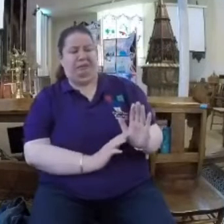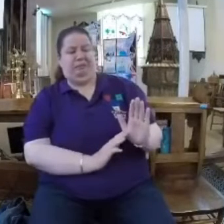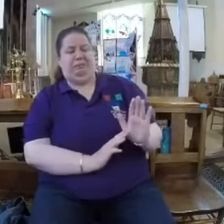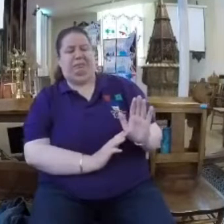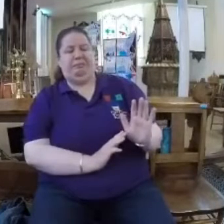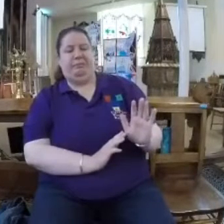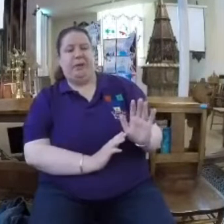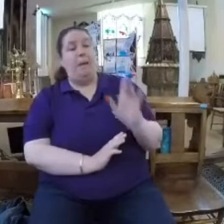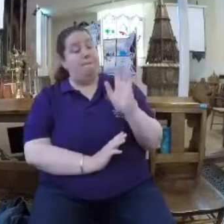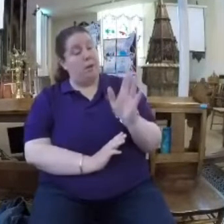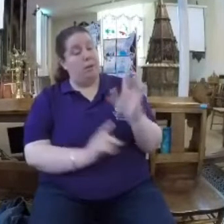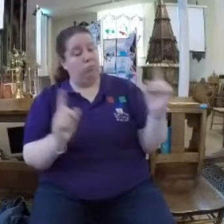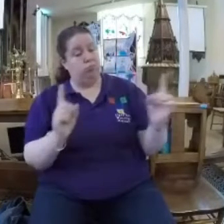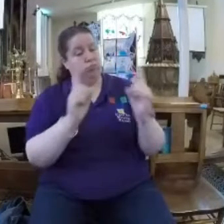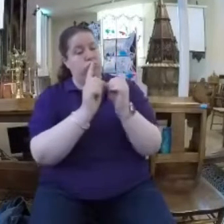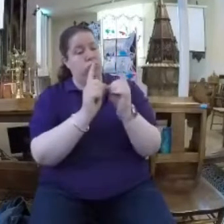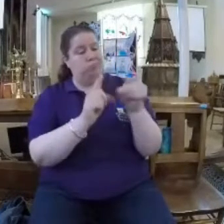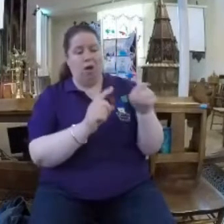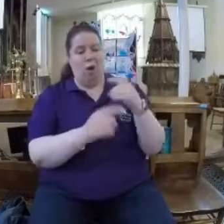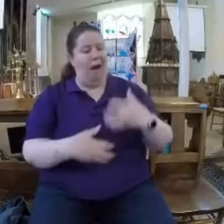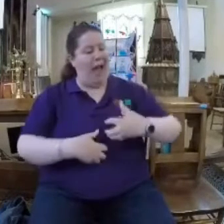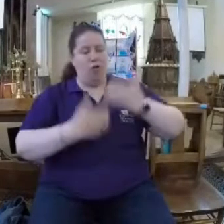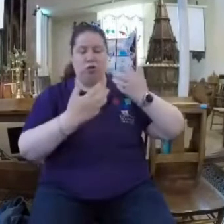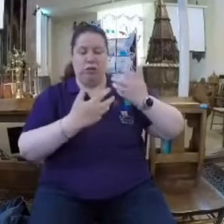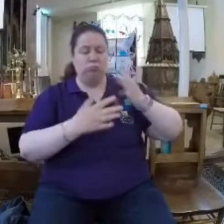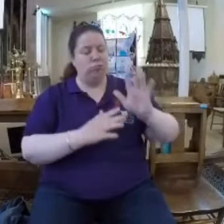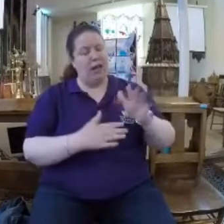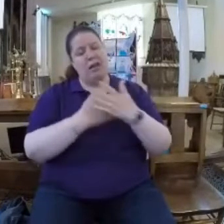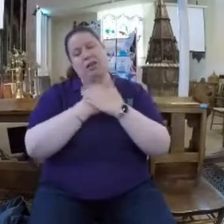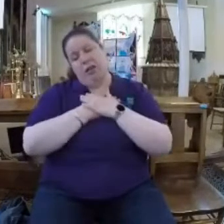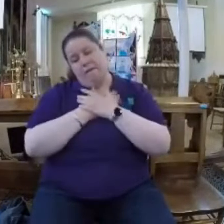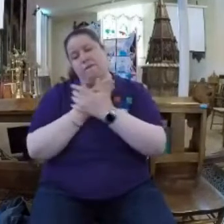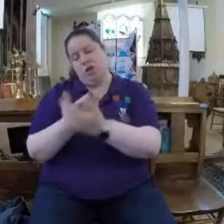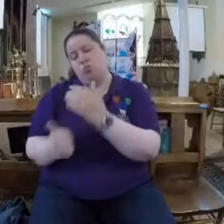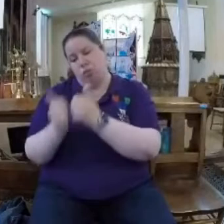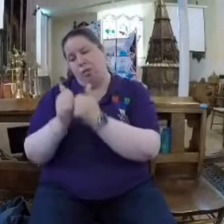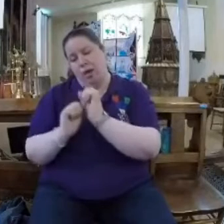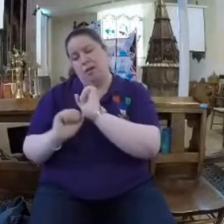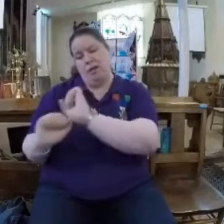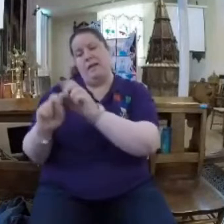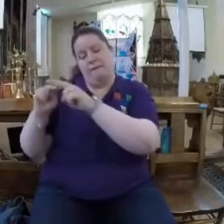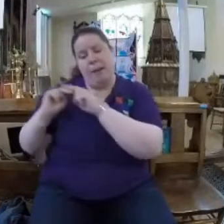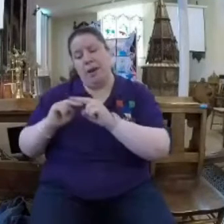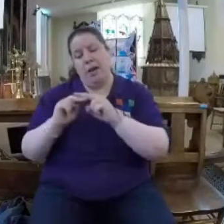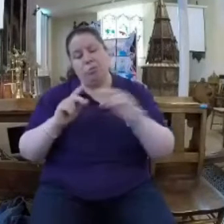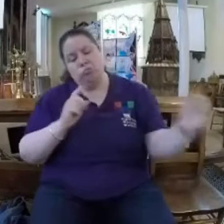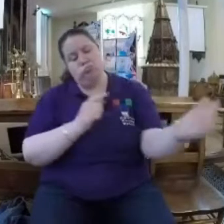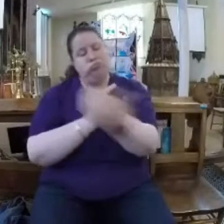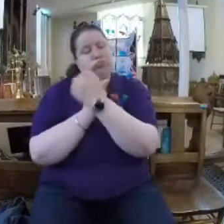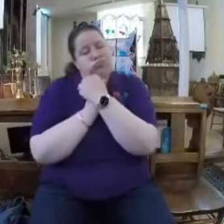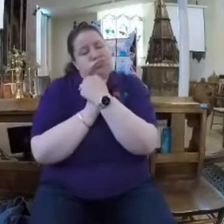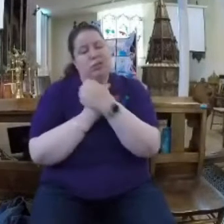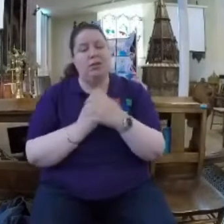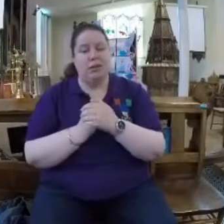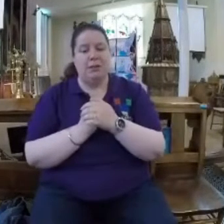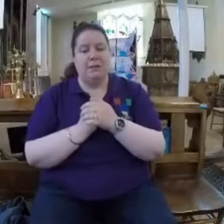when the two are reunited, Esau isn't angry. He's filled with love for his brother Jacob and his family, and they embrace and they share these